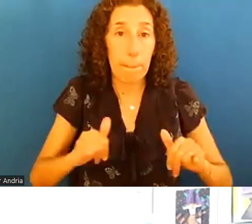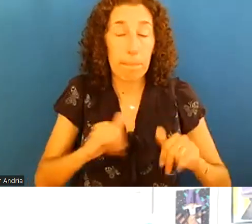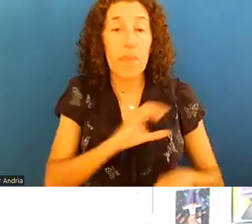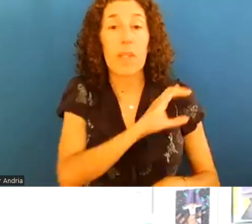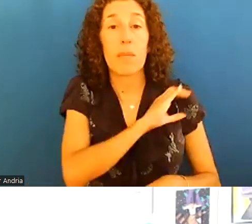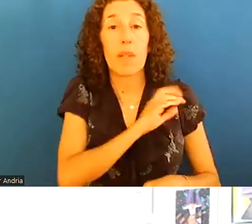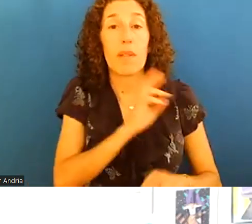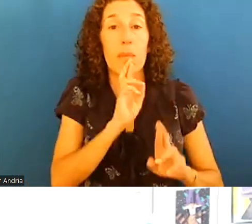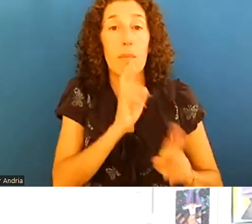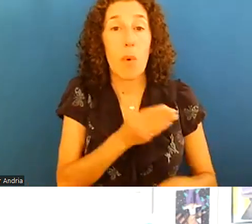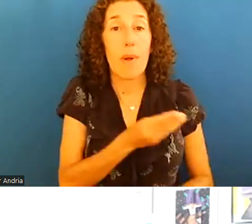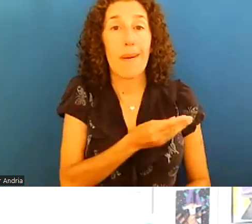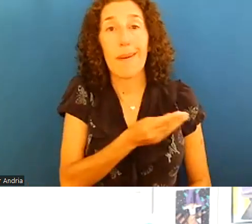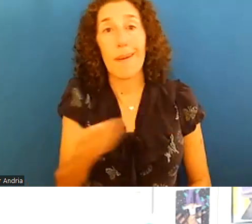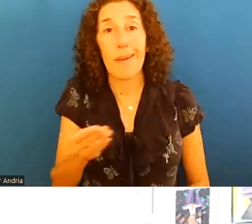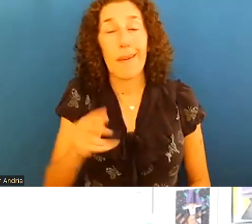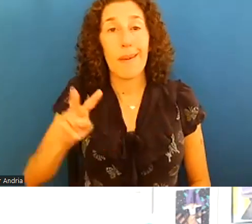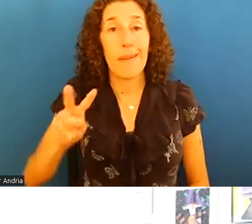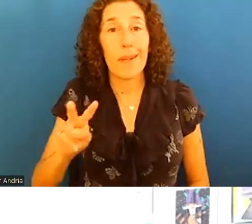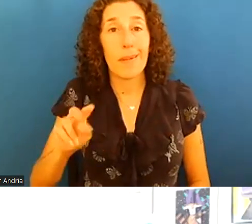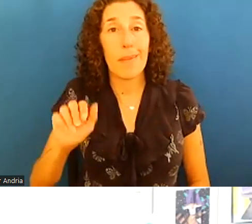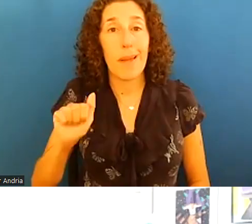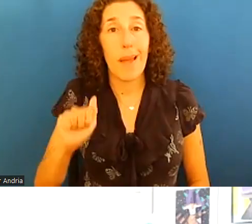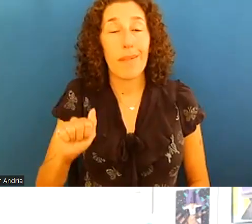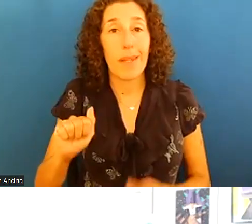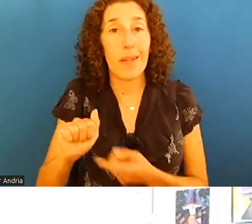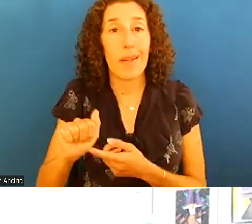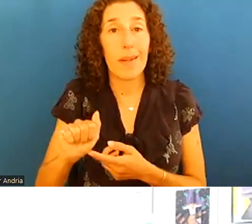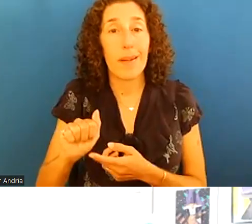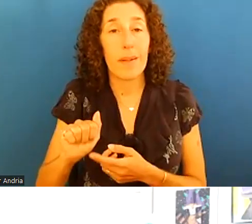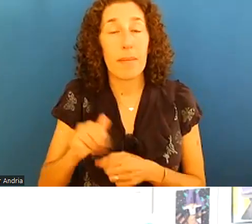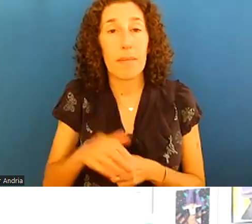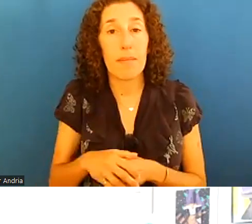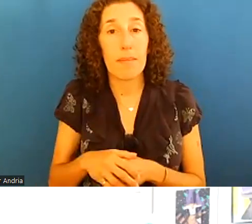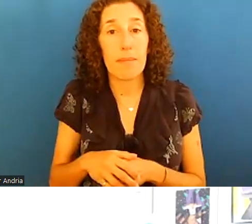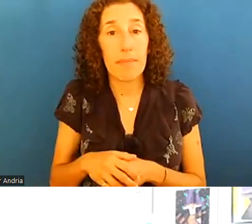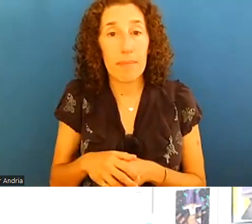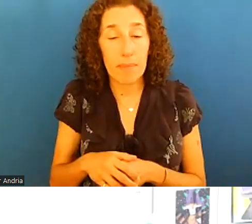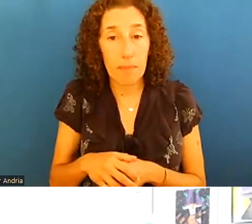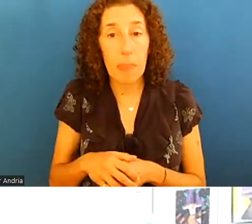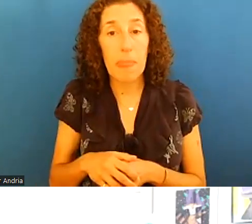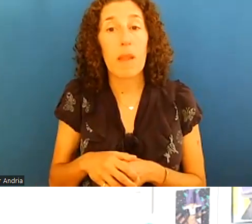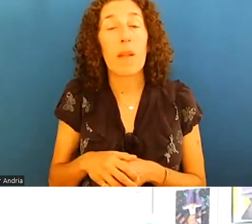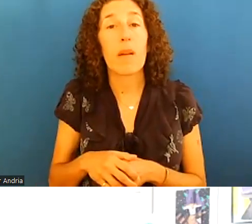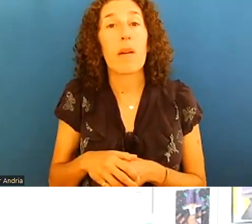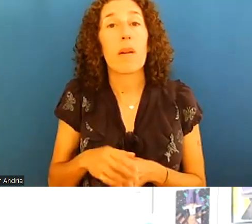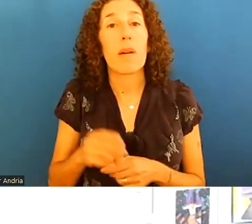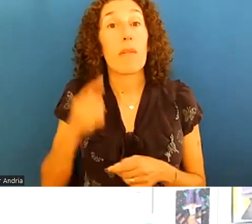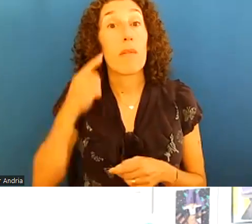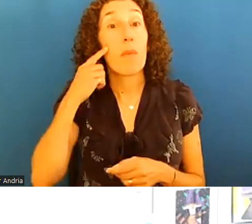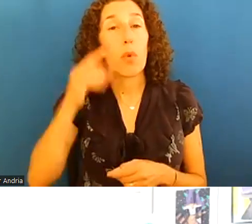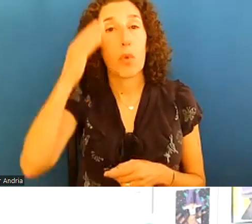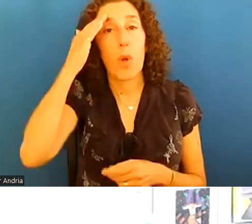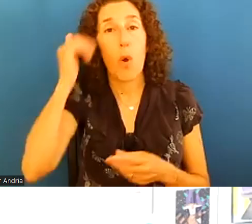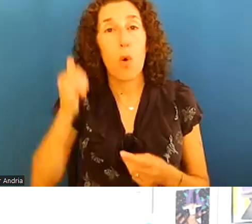fail safe to make sure that our advocates are notified that we have a victim, and then they get our case